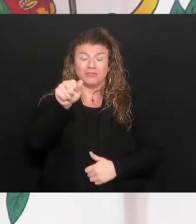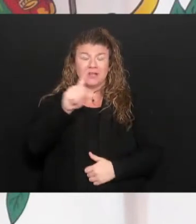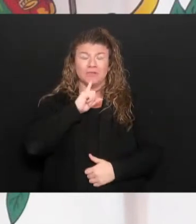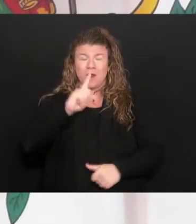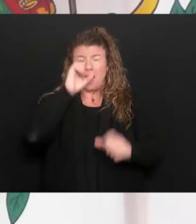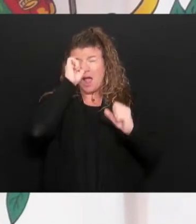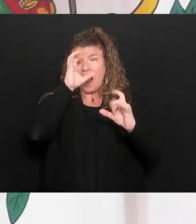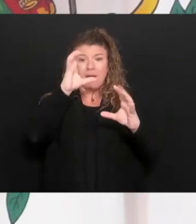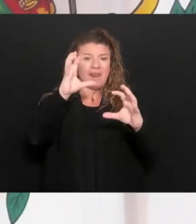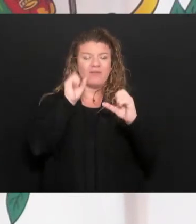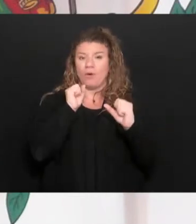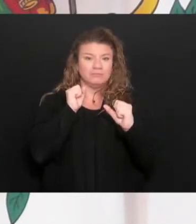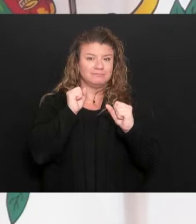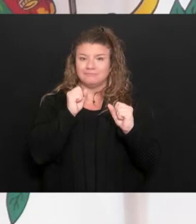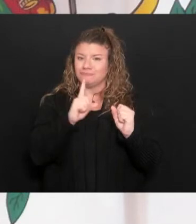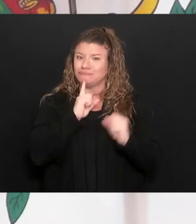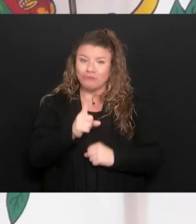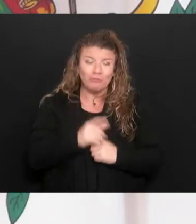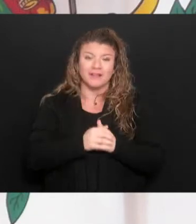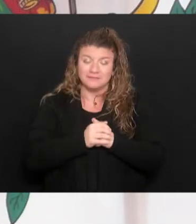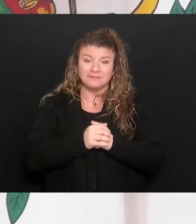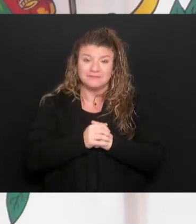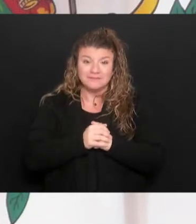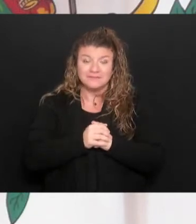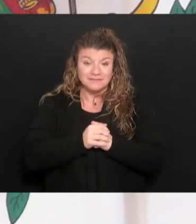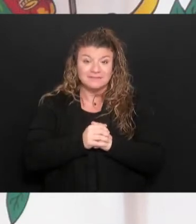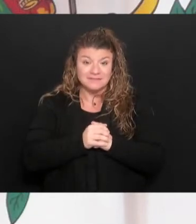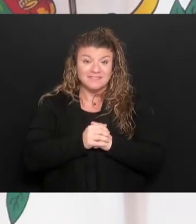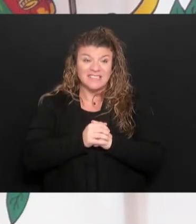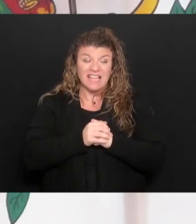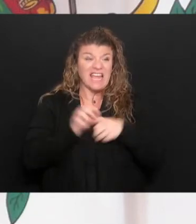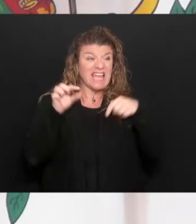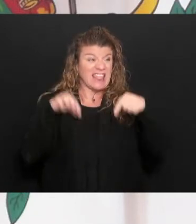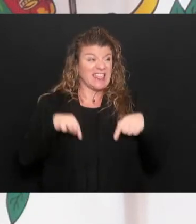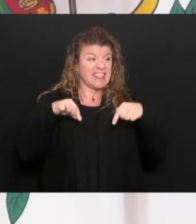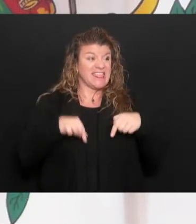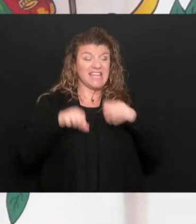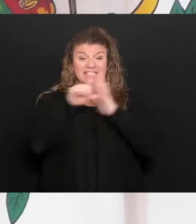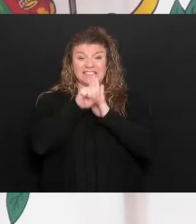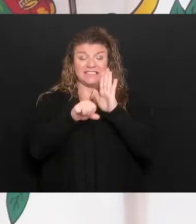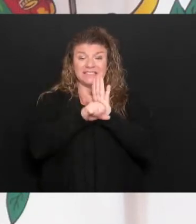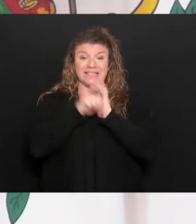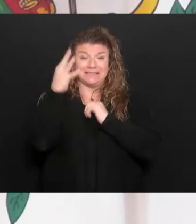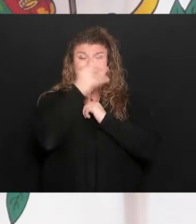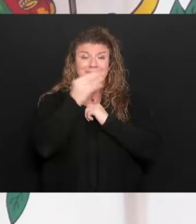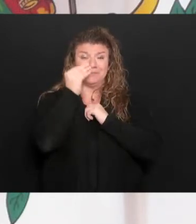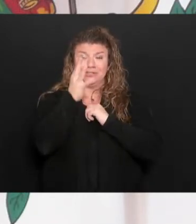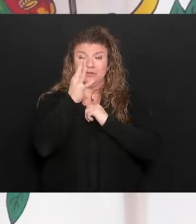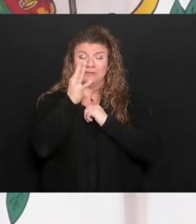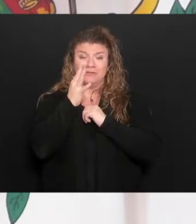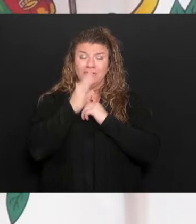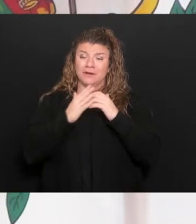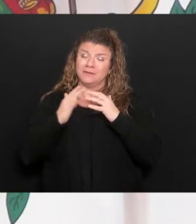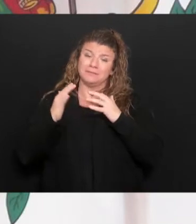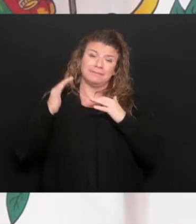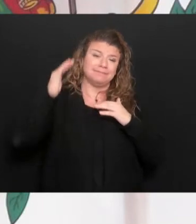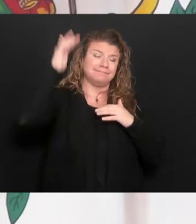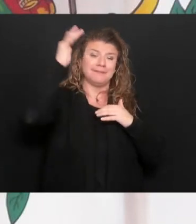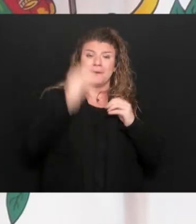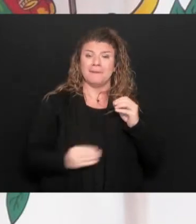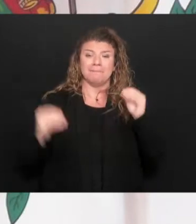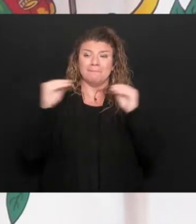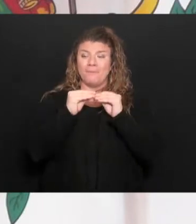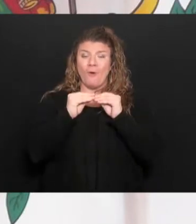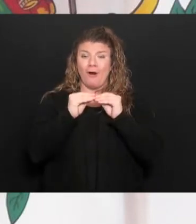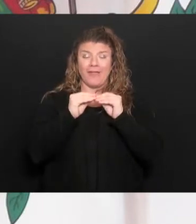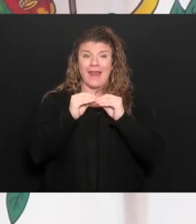is truly, truly unbelievable. I mean, this state abounds in beauty beyond all comprehension.